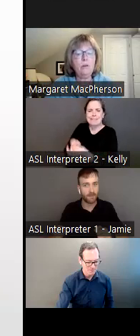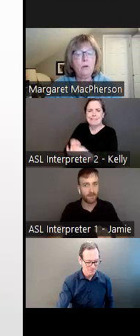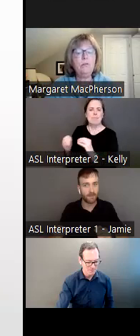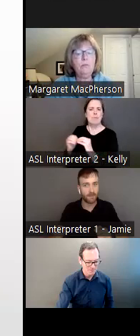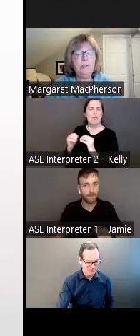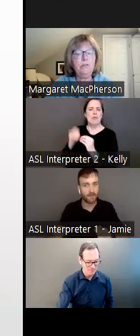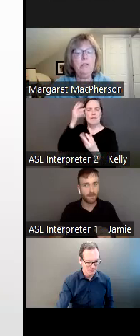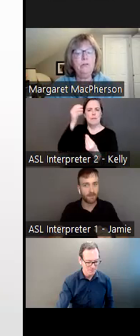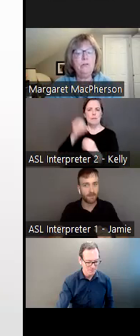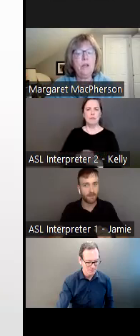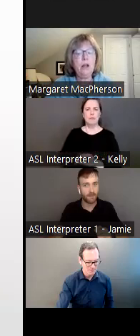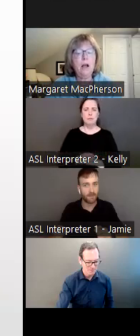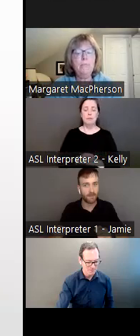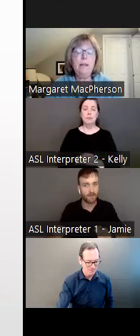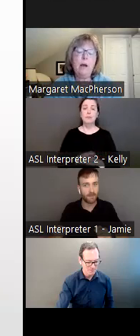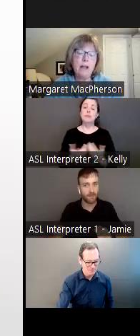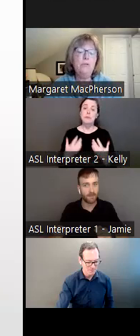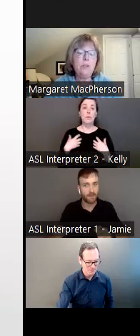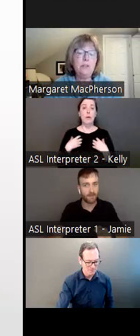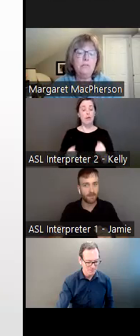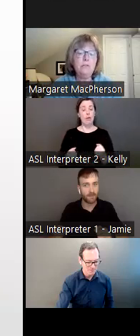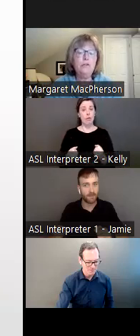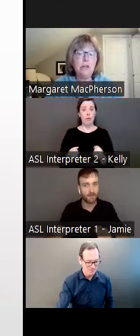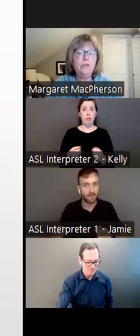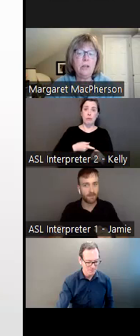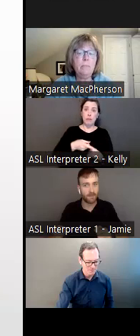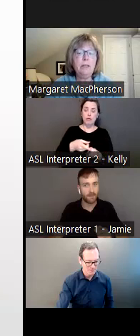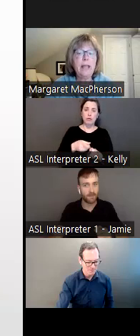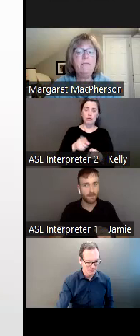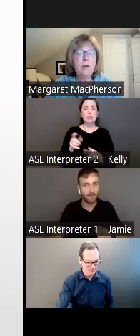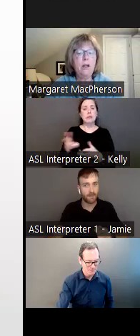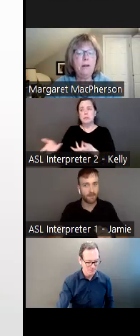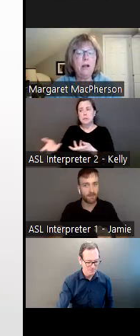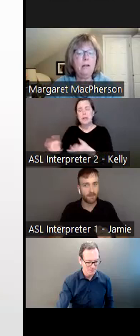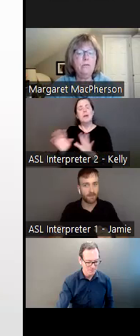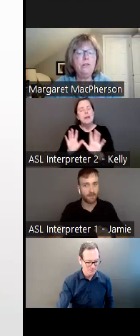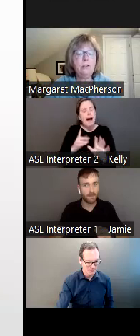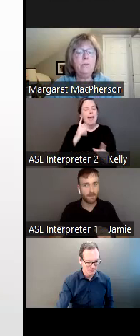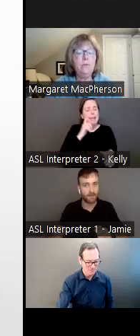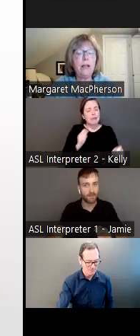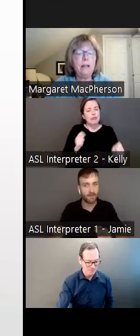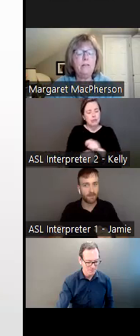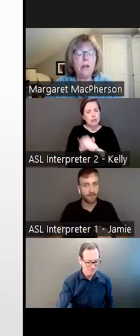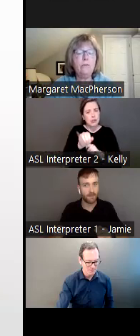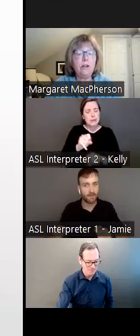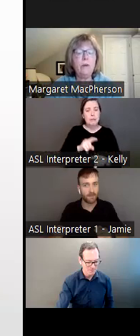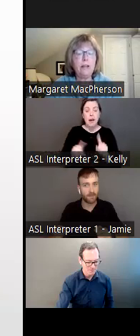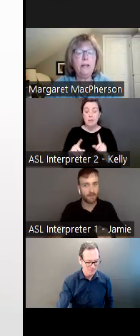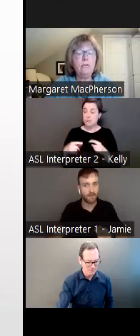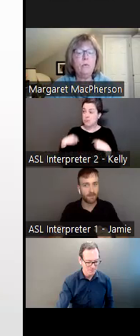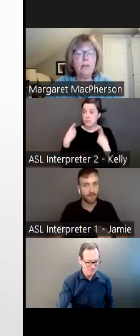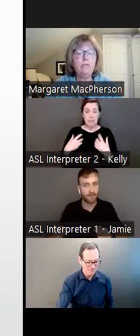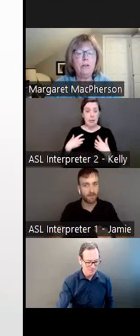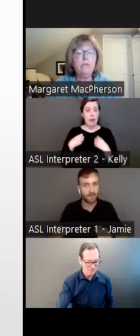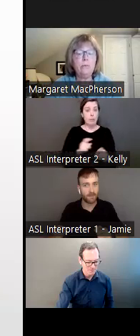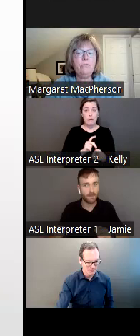most closely with seniors. Now, I do think this is changing, but they have not traditionally been trained to